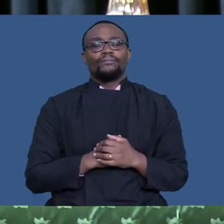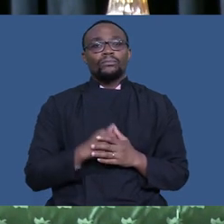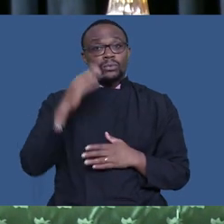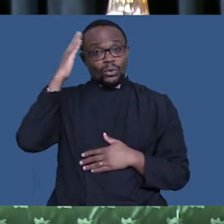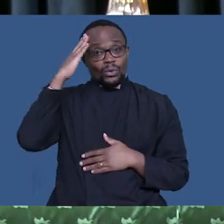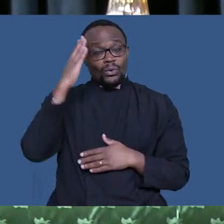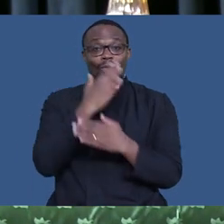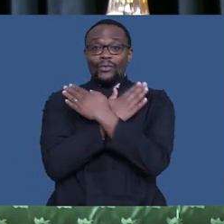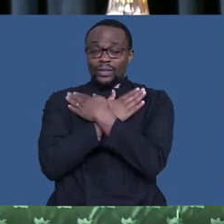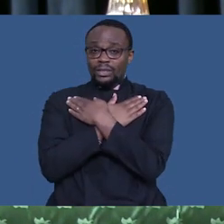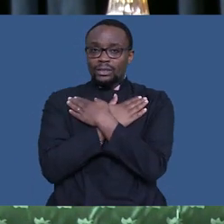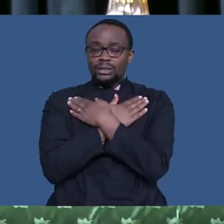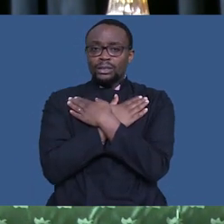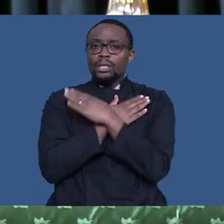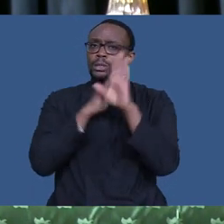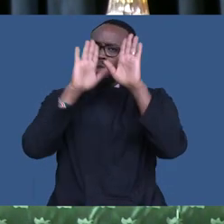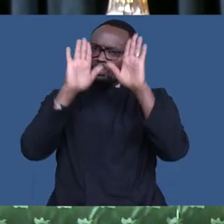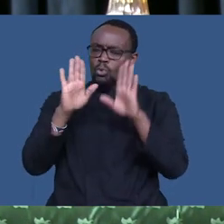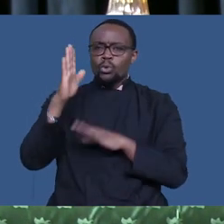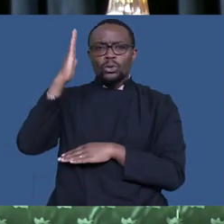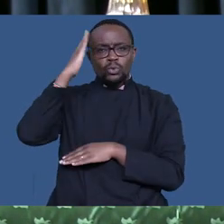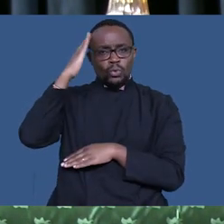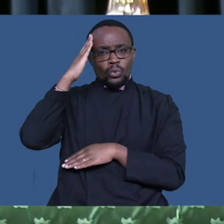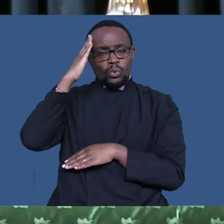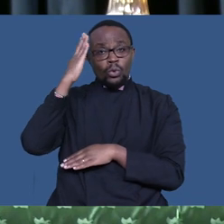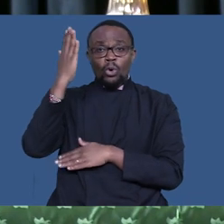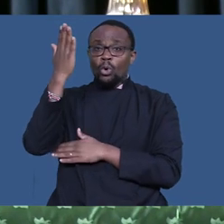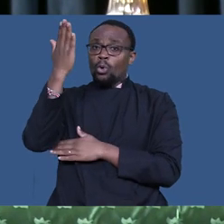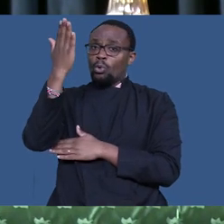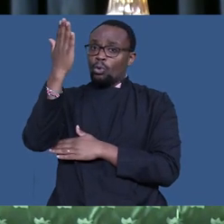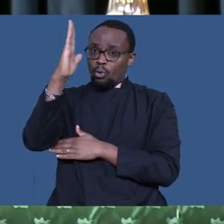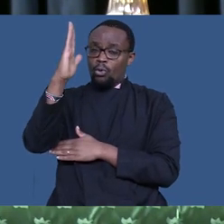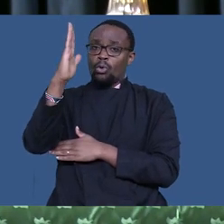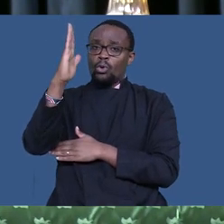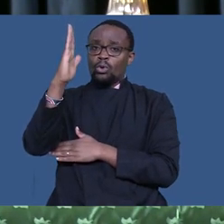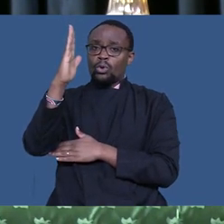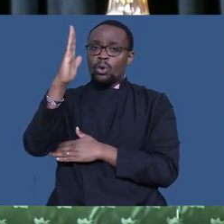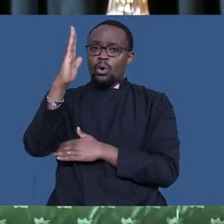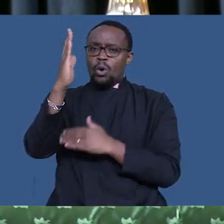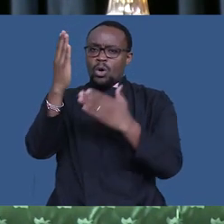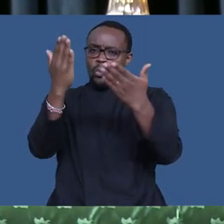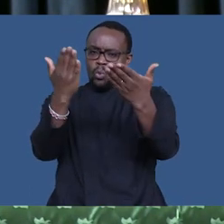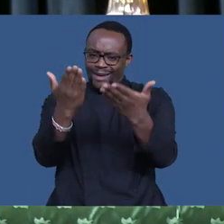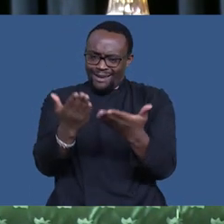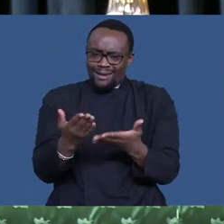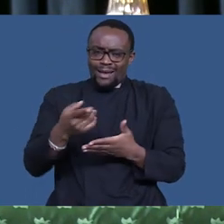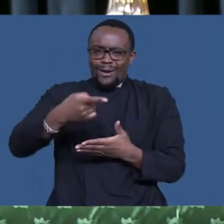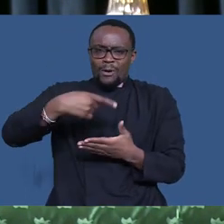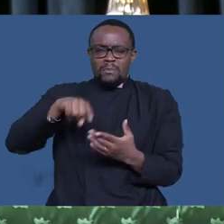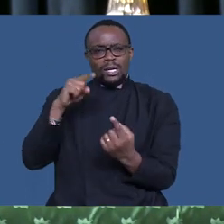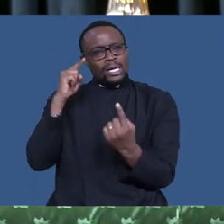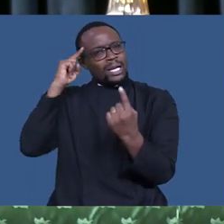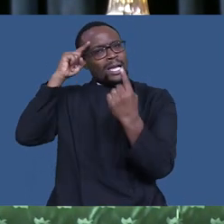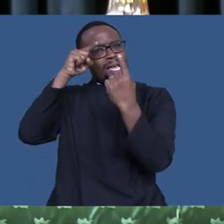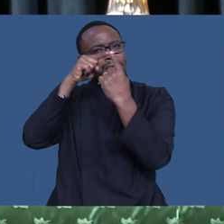know, friends, it is worth noting that God has not just called us to fulfill a